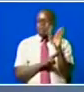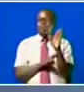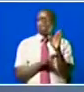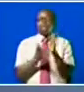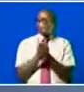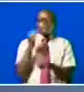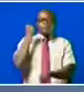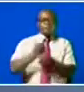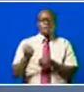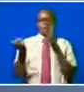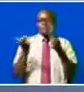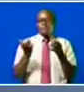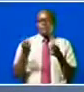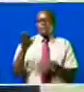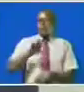tough business environment.